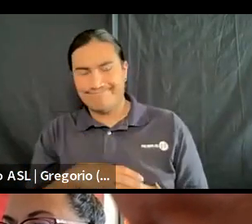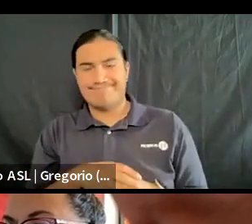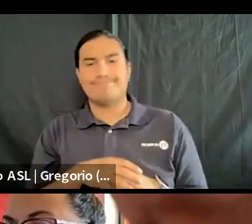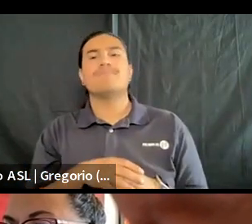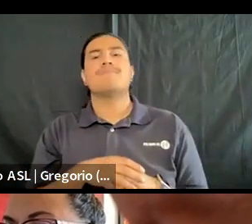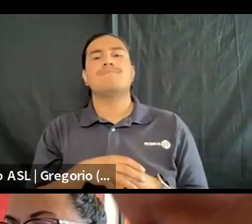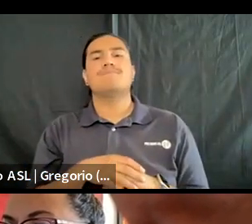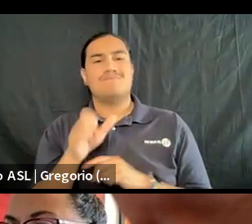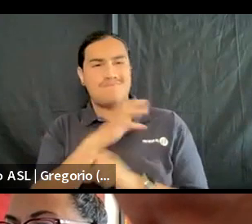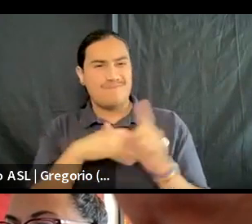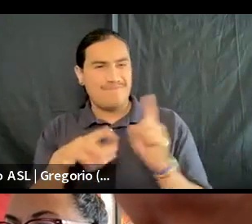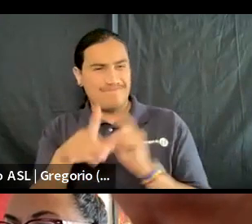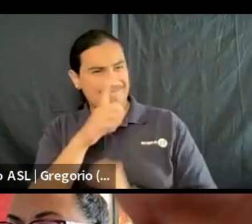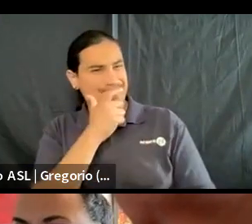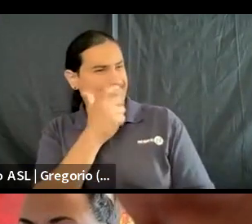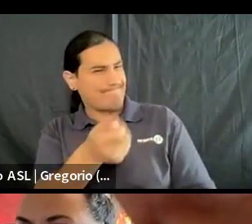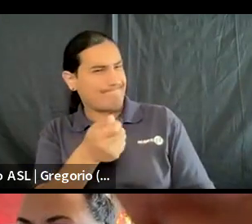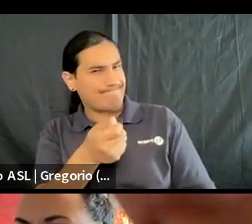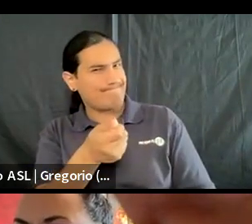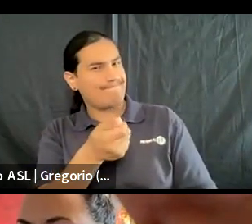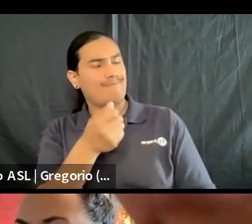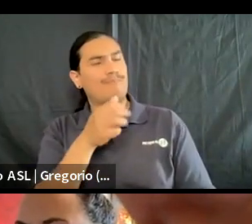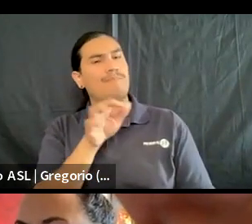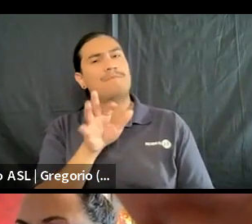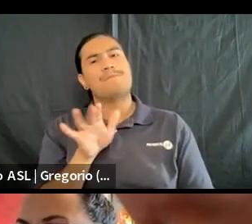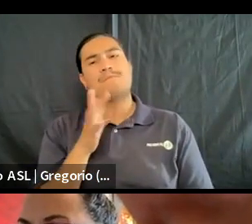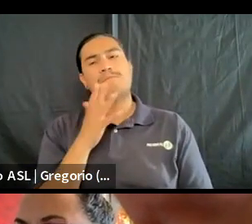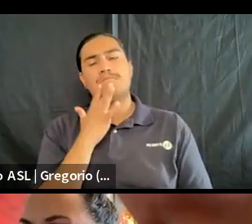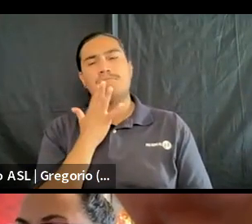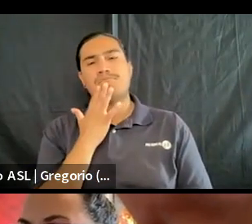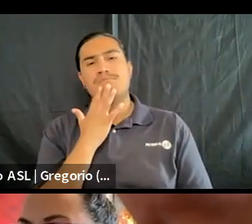His settings are interesting.